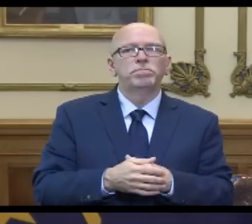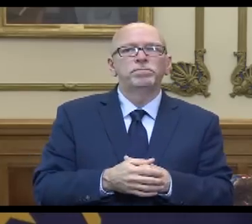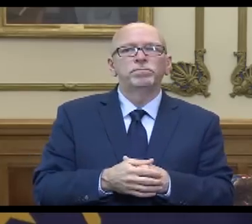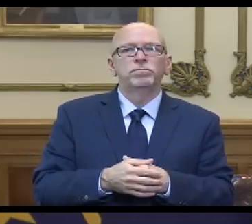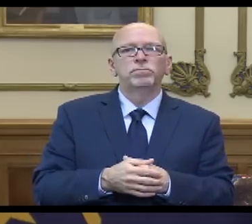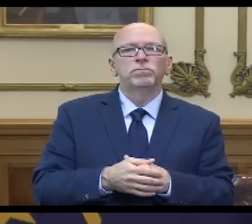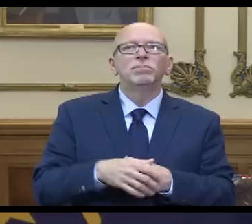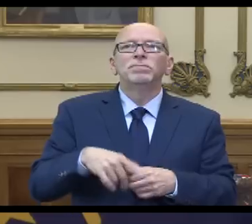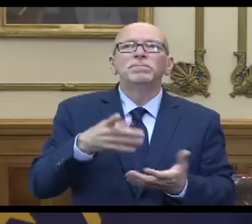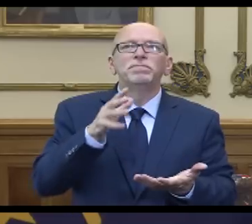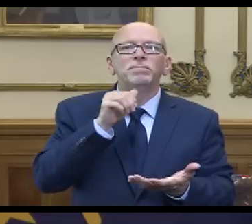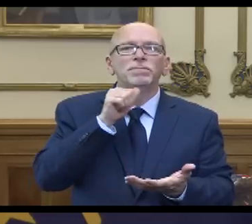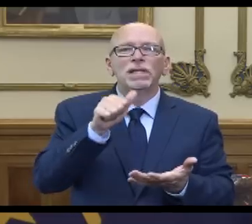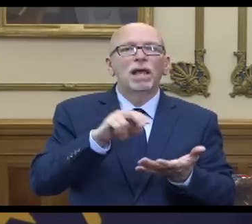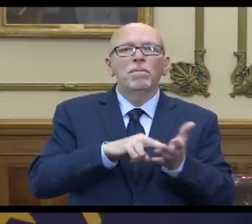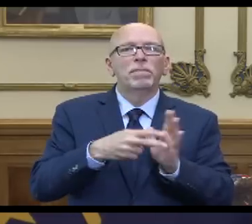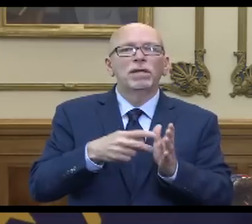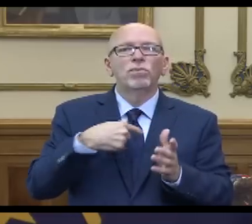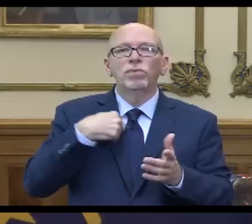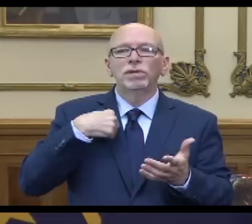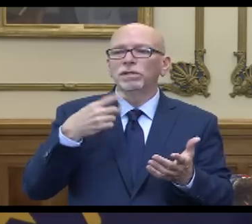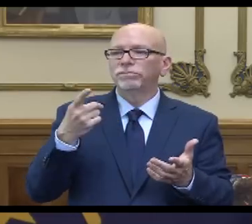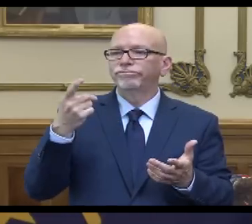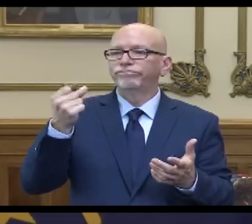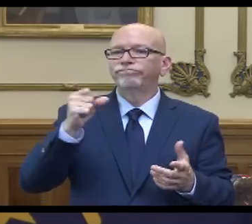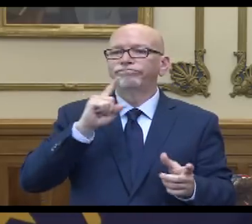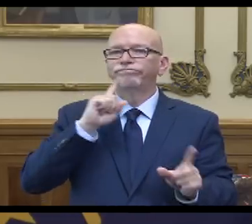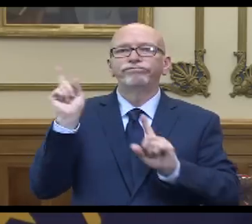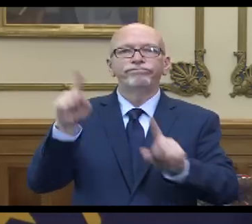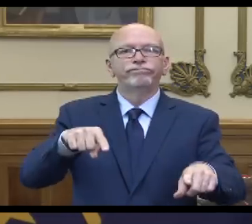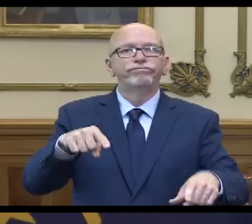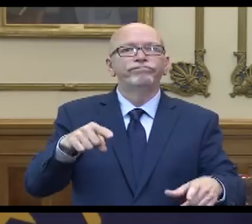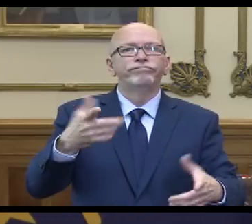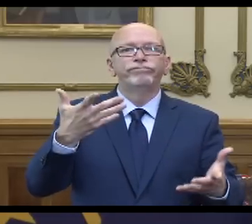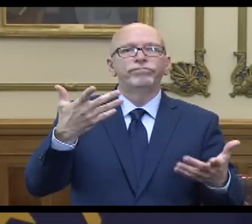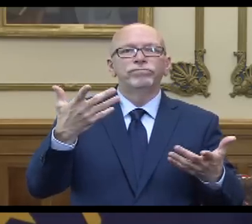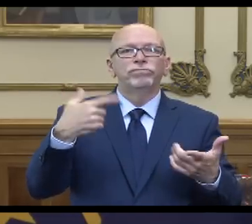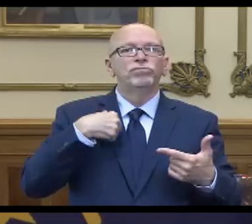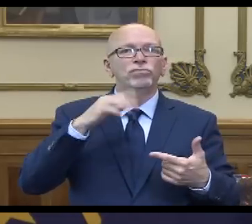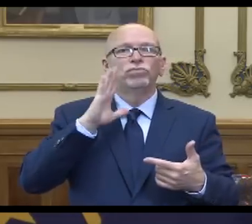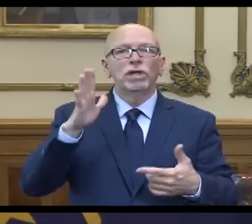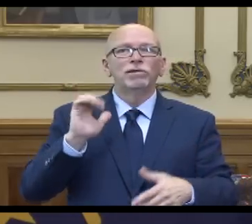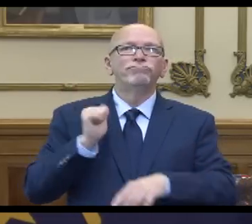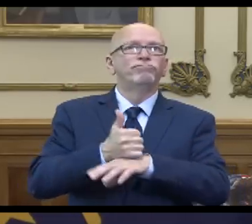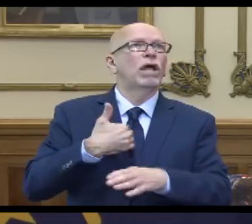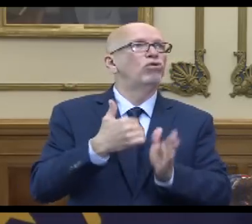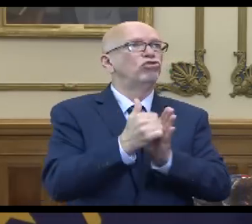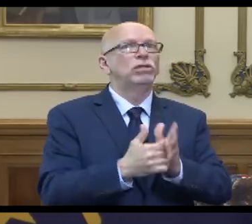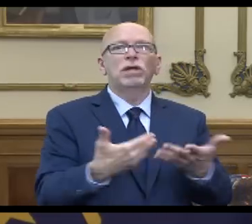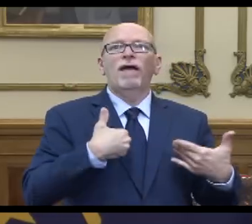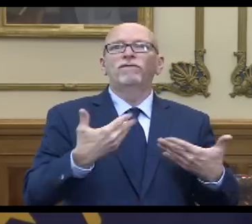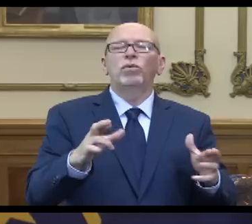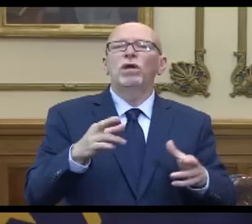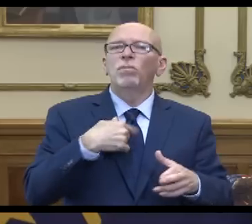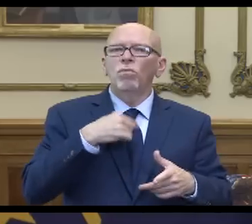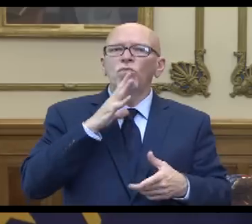again, this is not something that you just reflexively put out your agenda, but it will